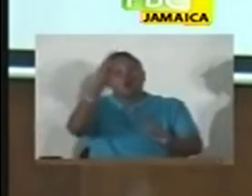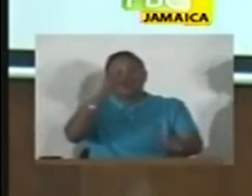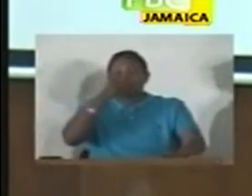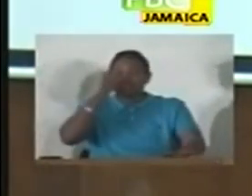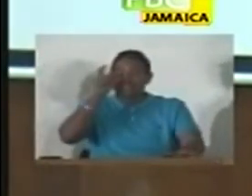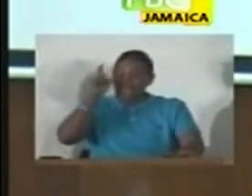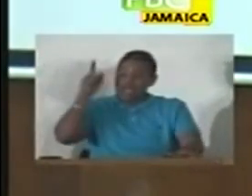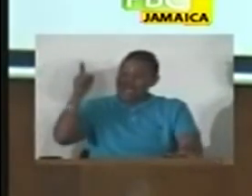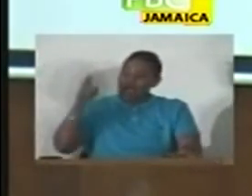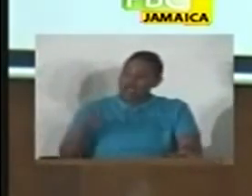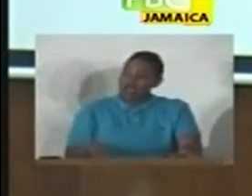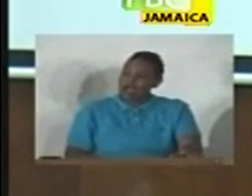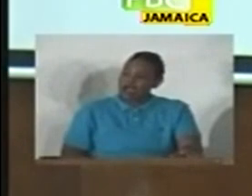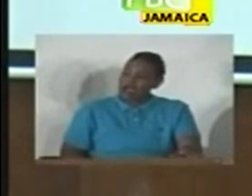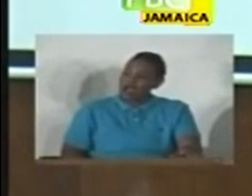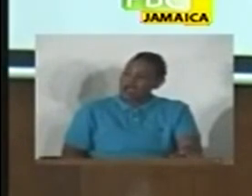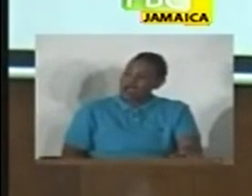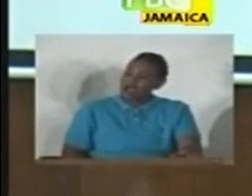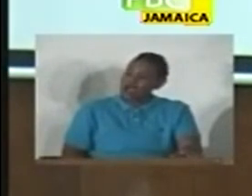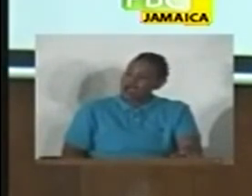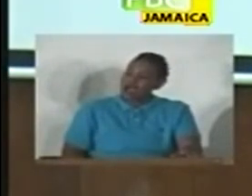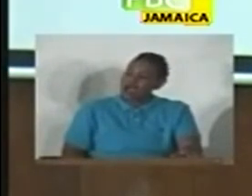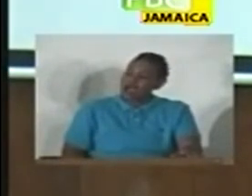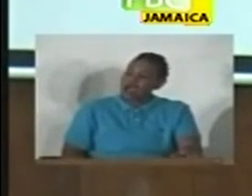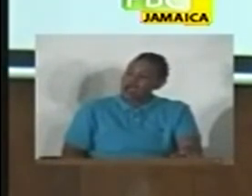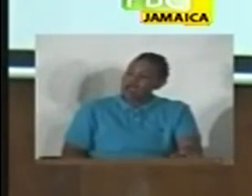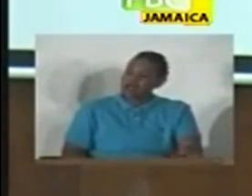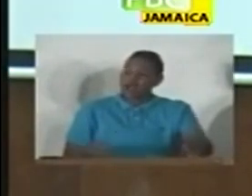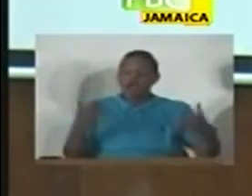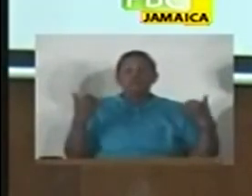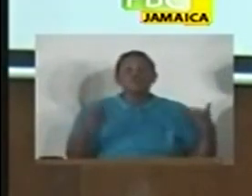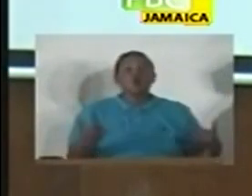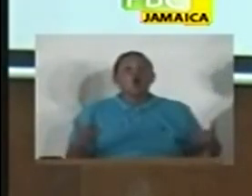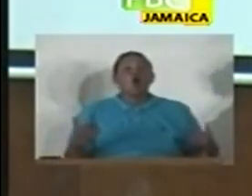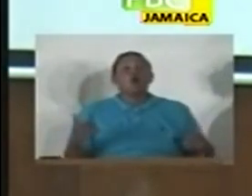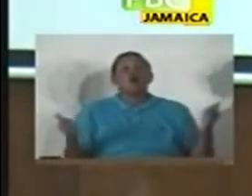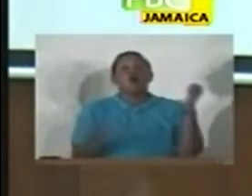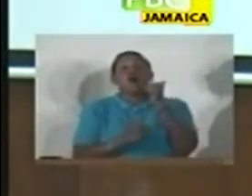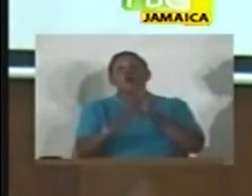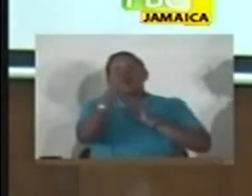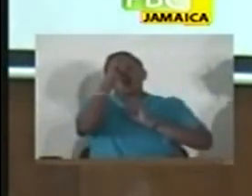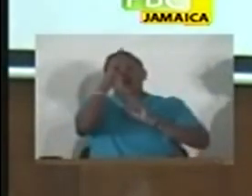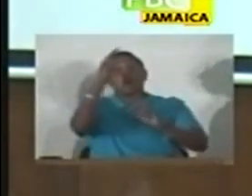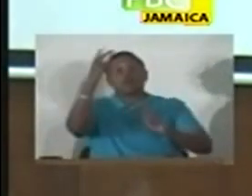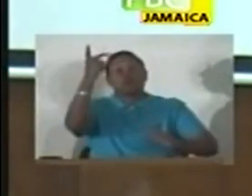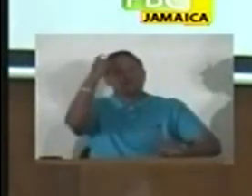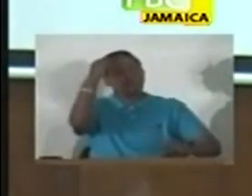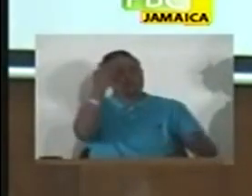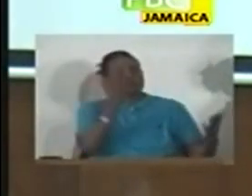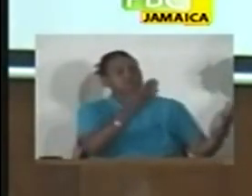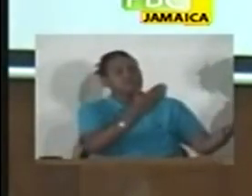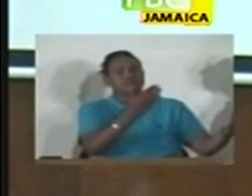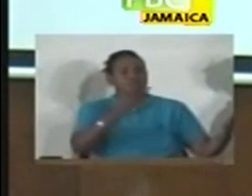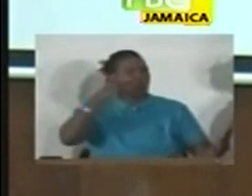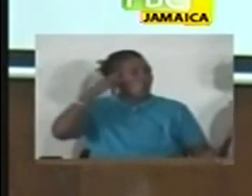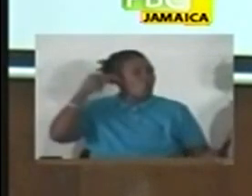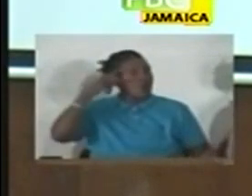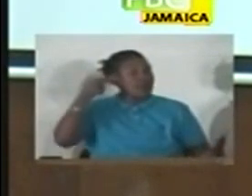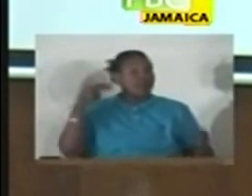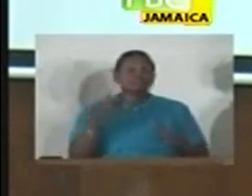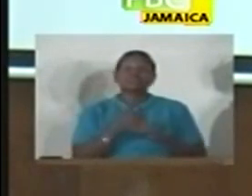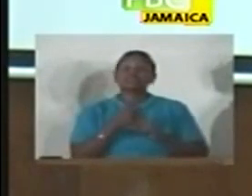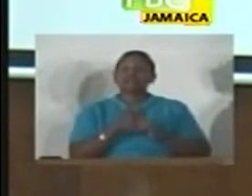Seaga, and now under our most Honorable Prime Minister Andrew Holness, is